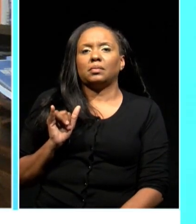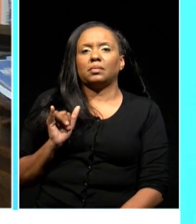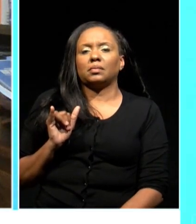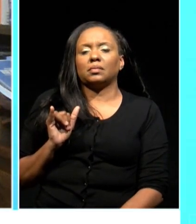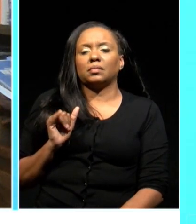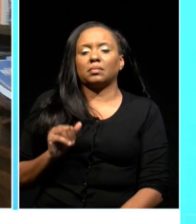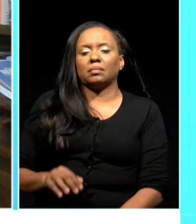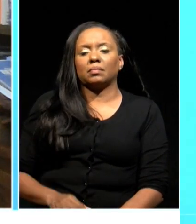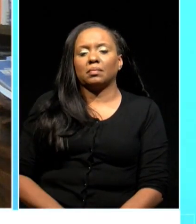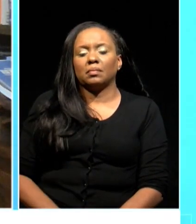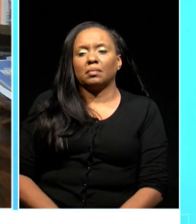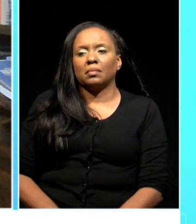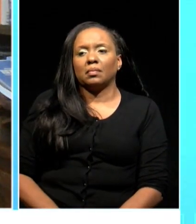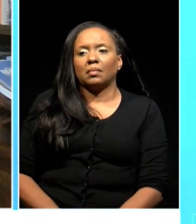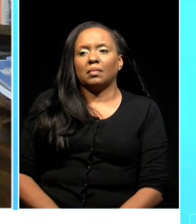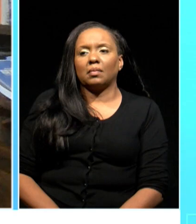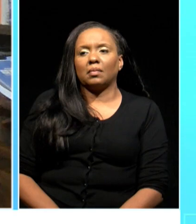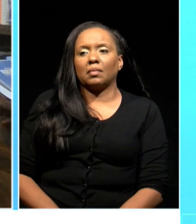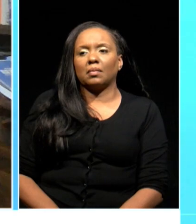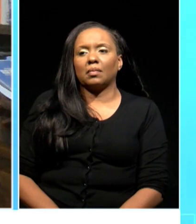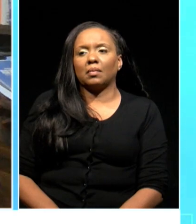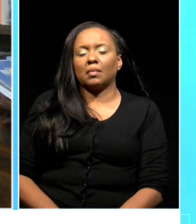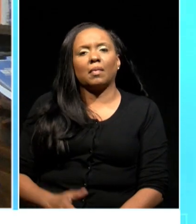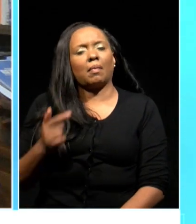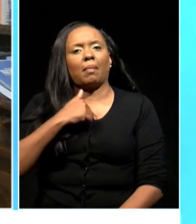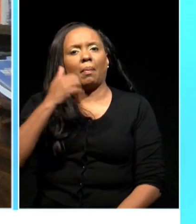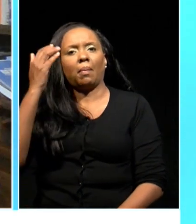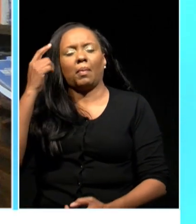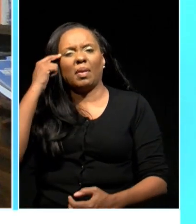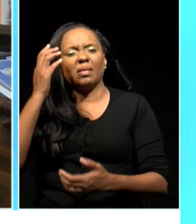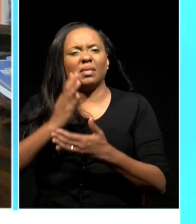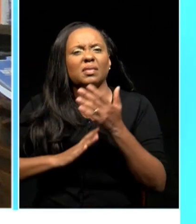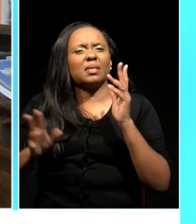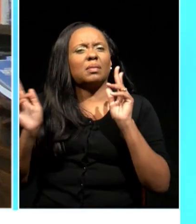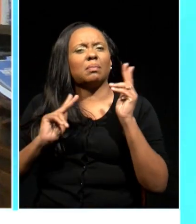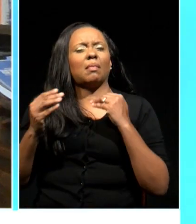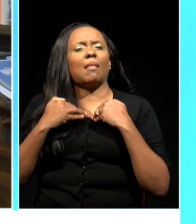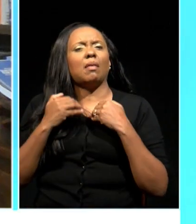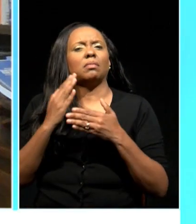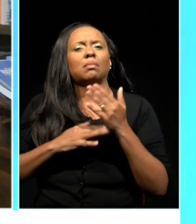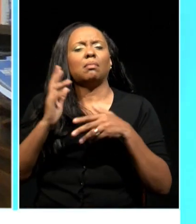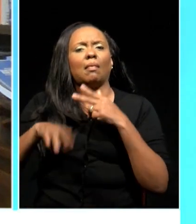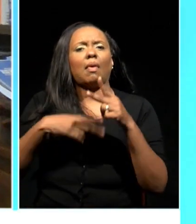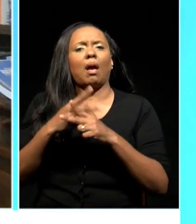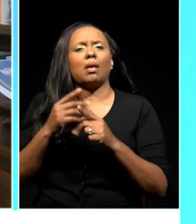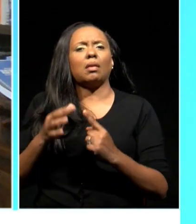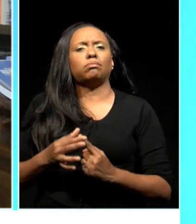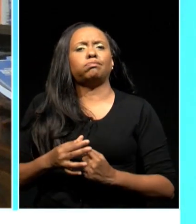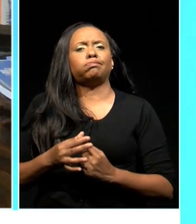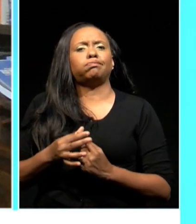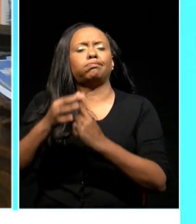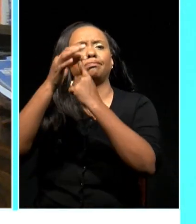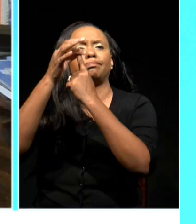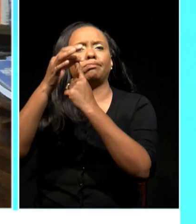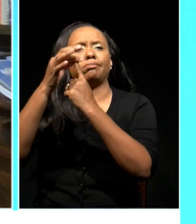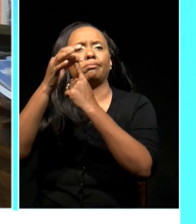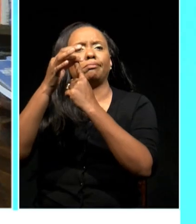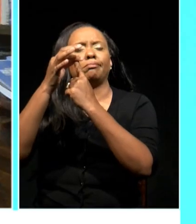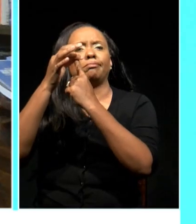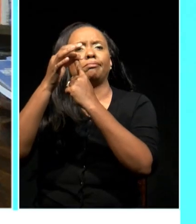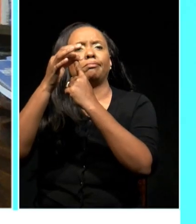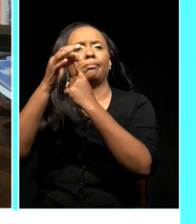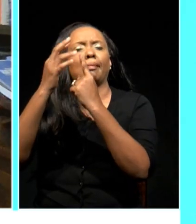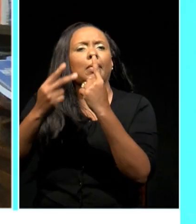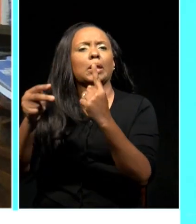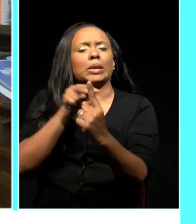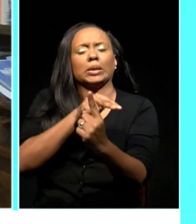or what I call, there's some kind of selective perception on the part of the Democratic Labour Party. And that selective perception led them